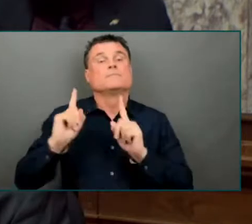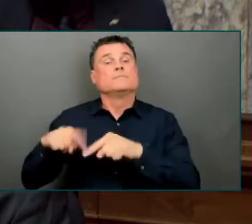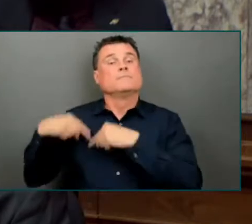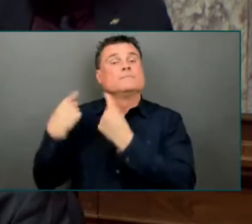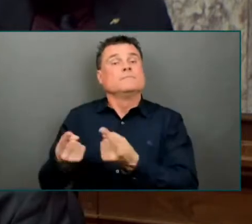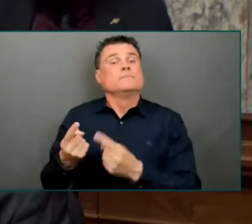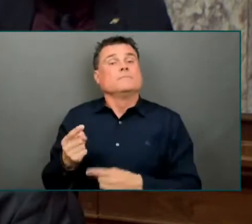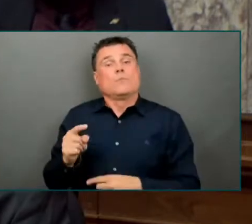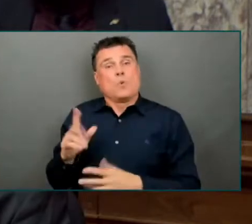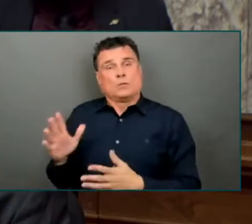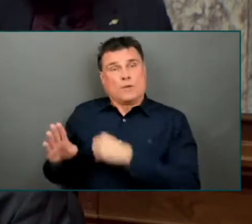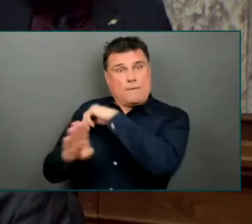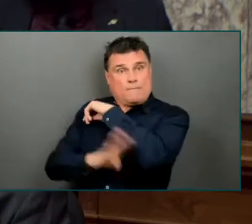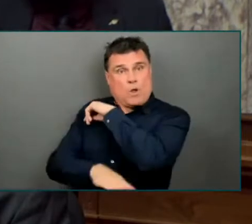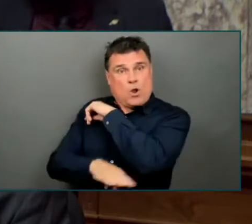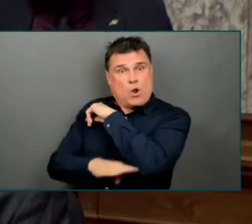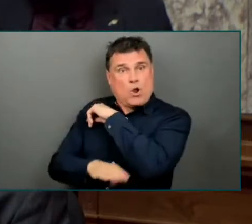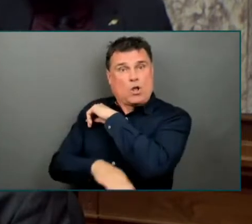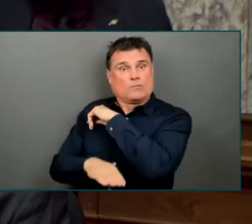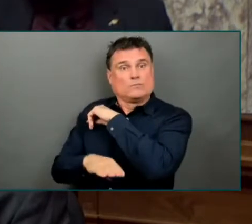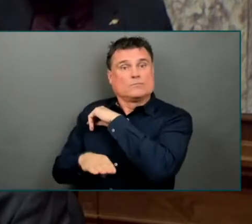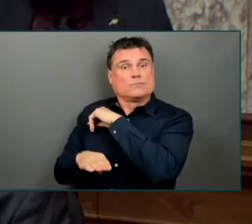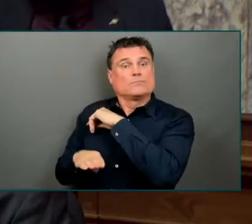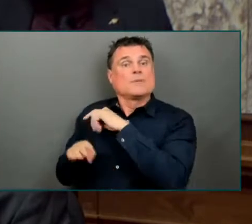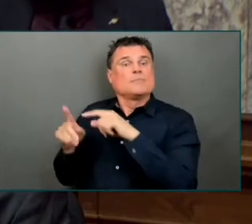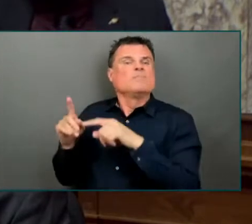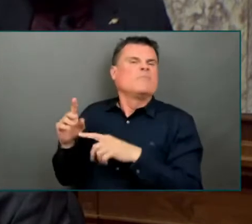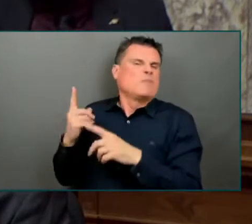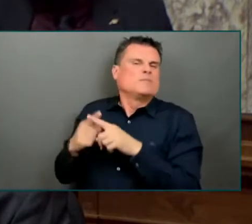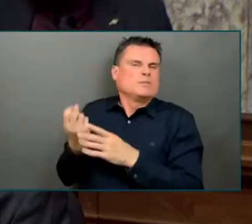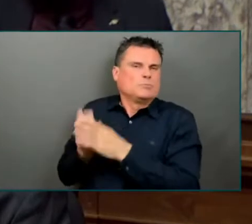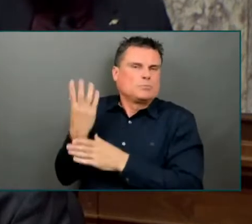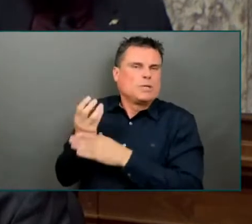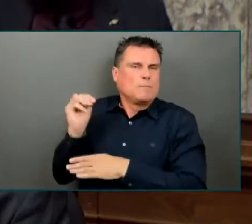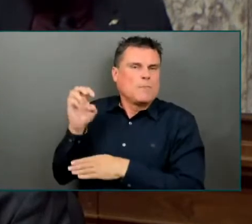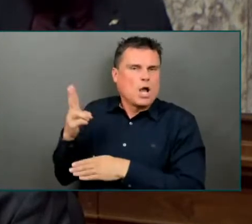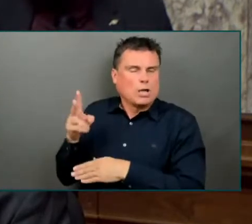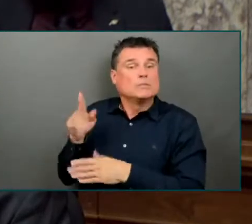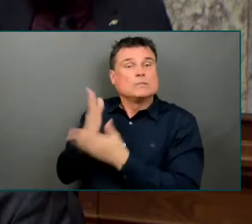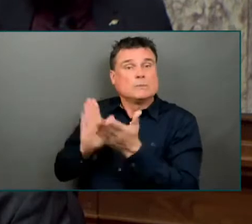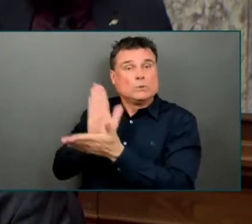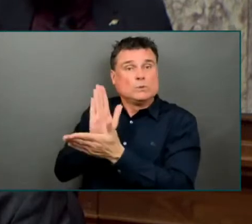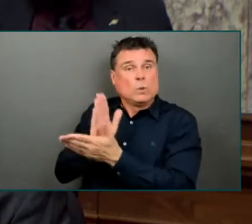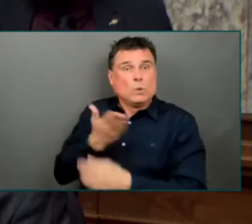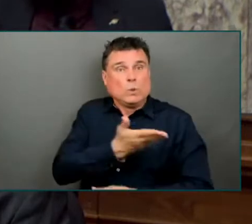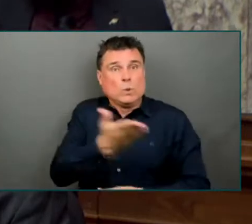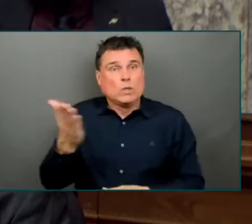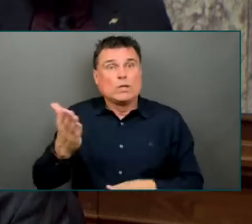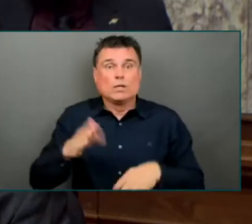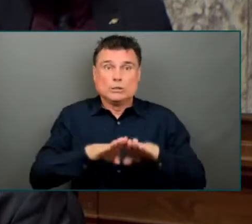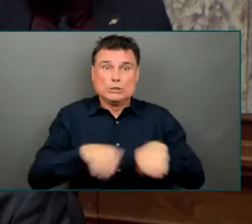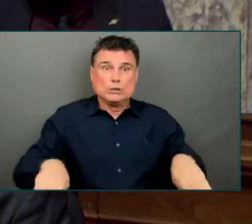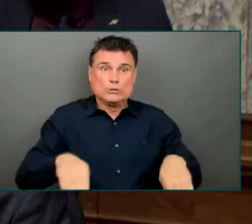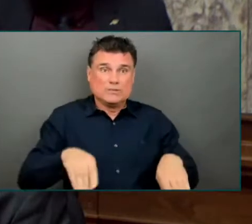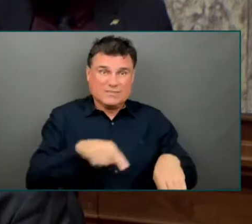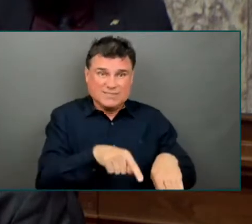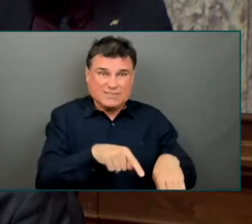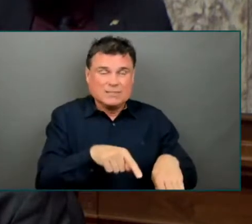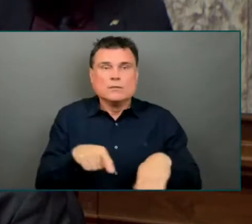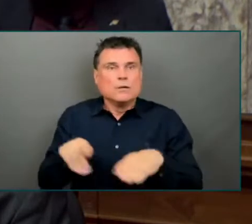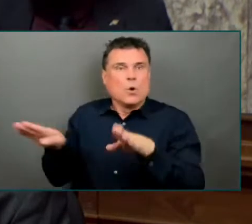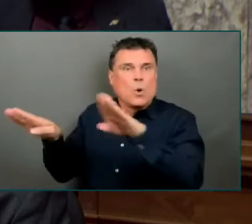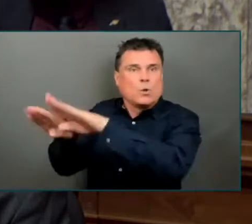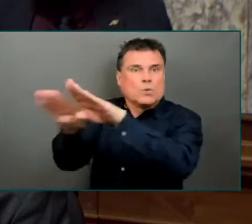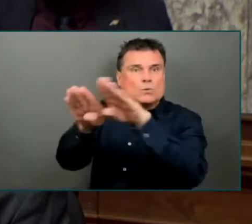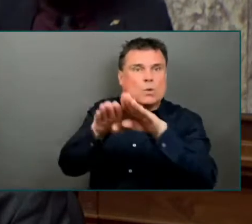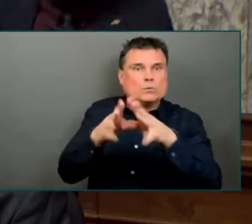doors. Consequently, women's participation in the workforce plummeted. It's a stark reminder that when it comes to building a